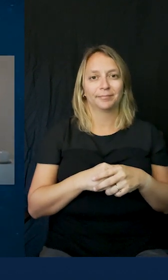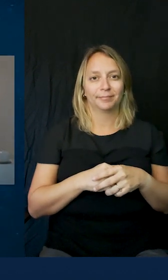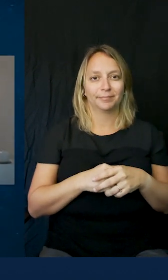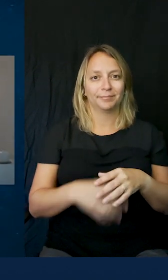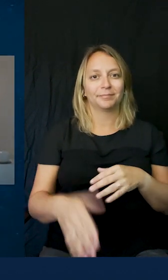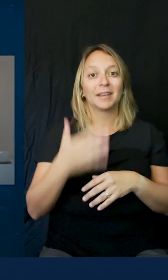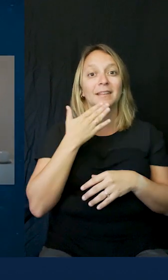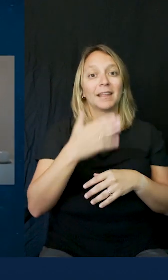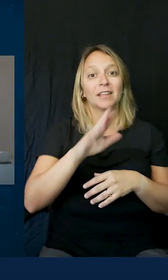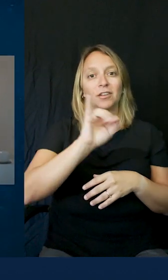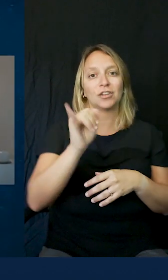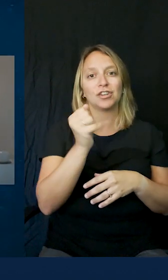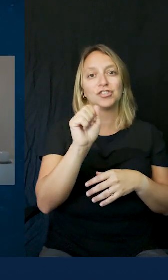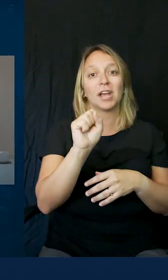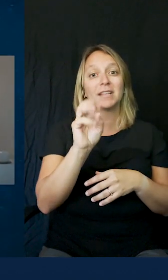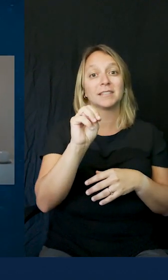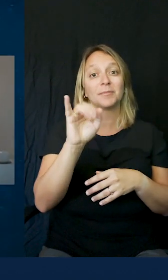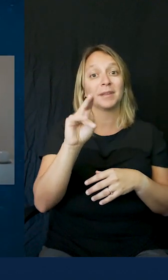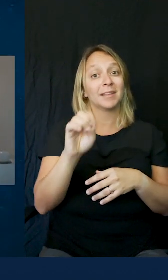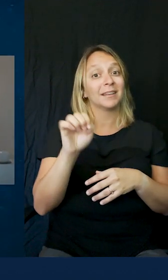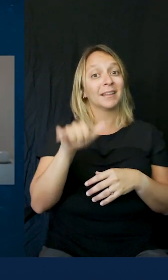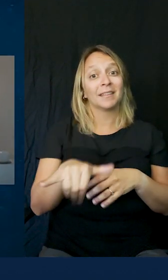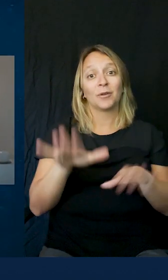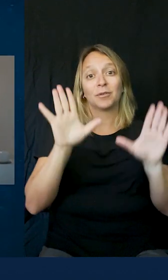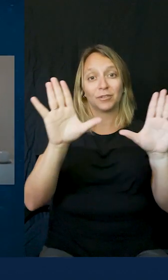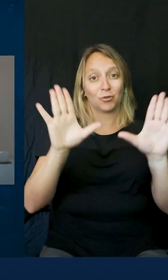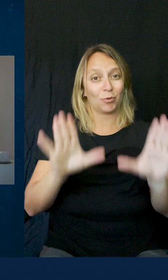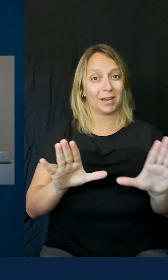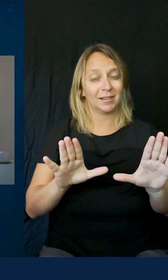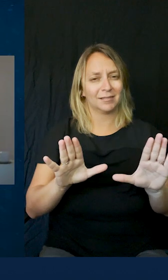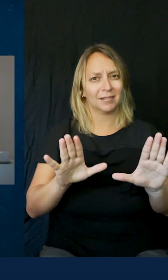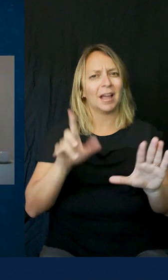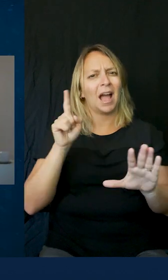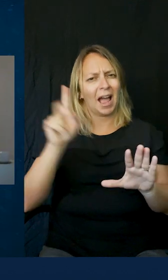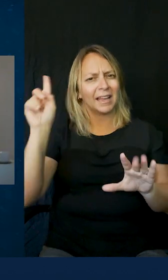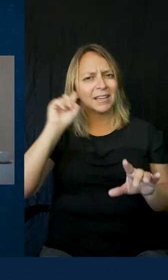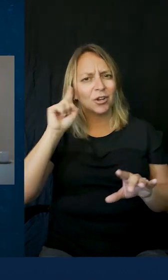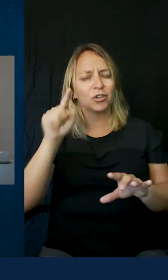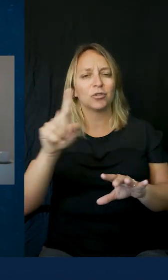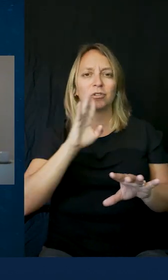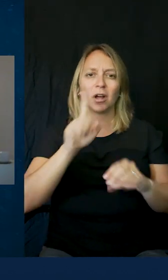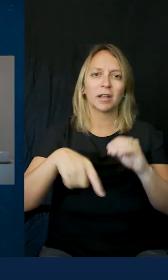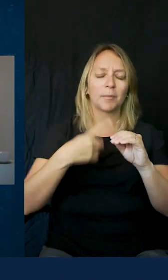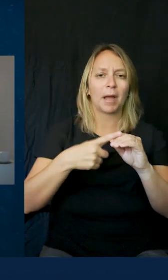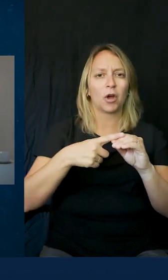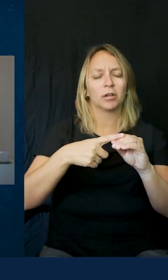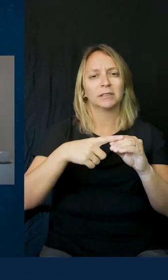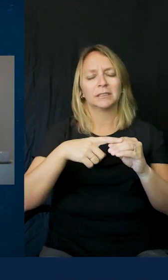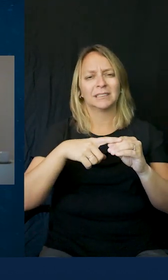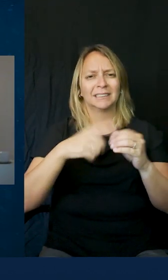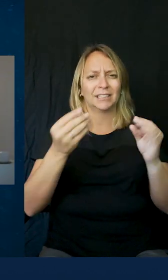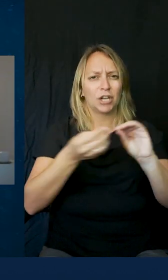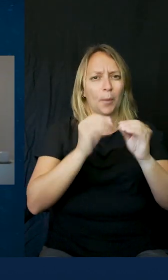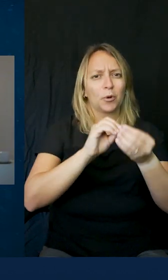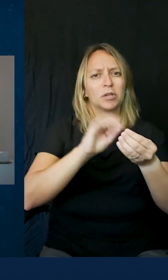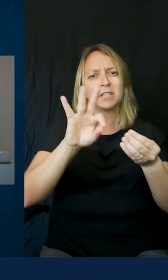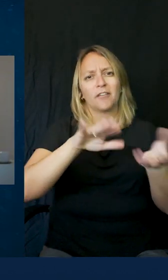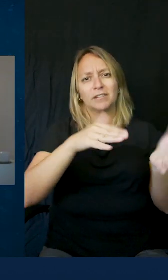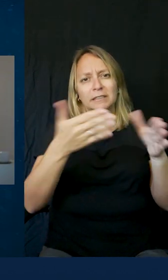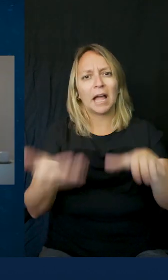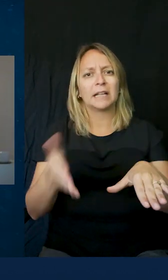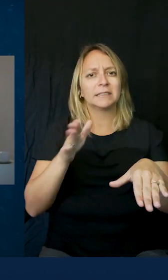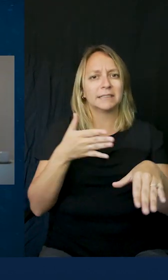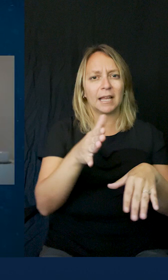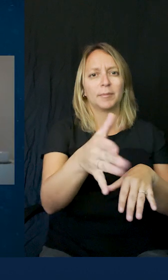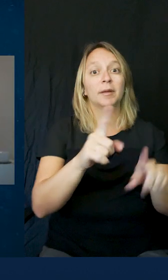Well, thank you, Jasmine. That was great. You know, I was hearing you're talking about looking at mortalities, but also there's likely